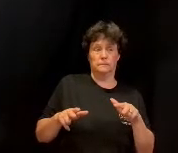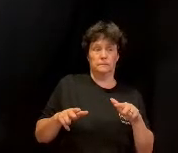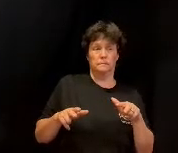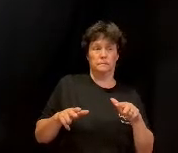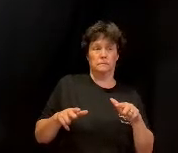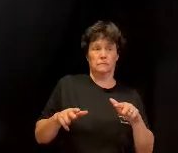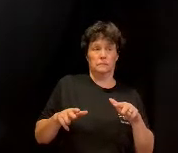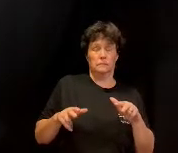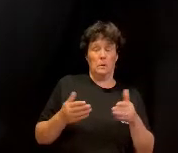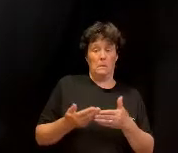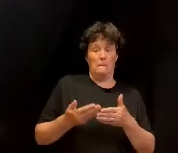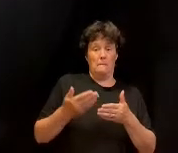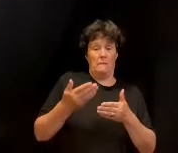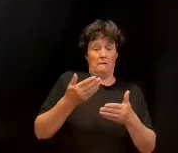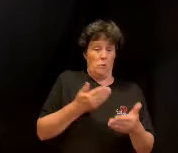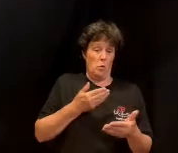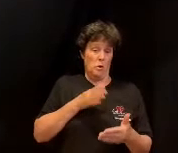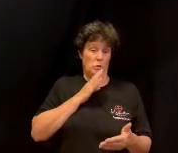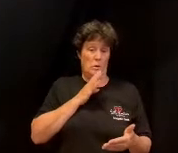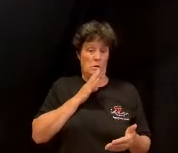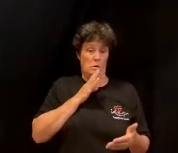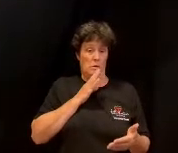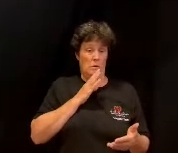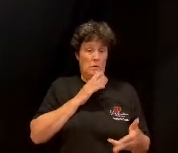before you talk.